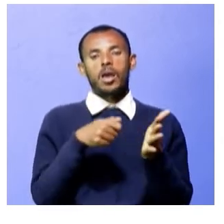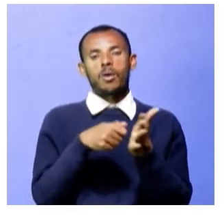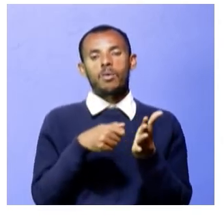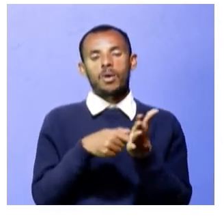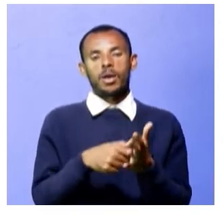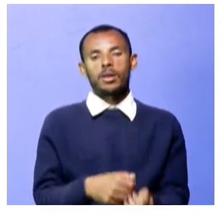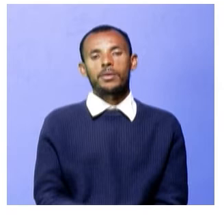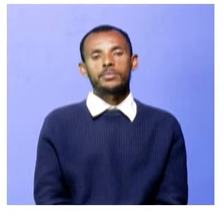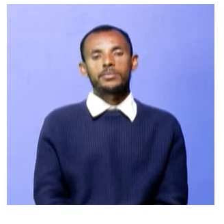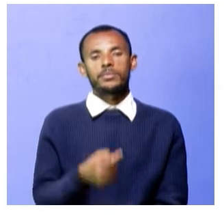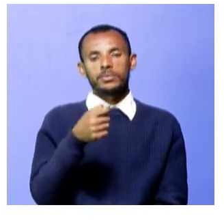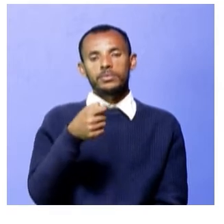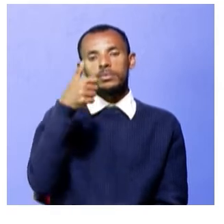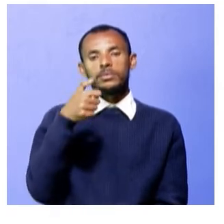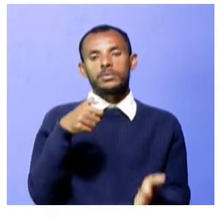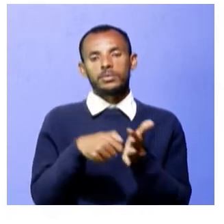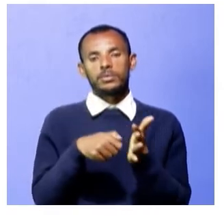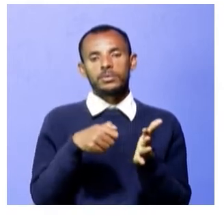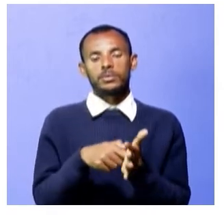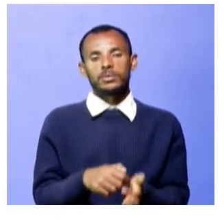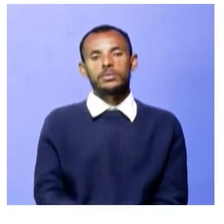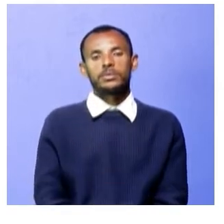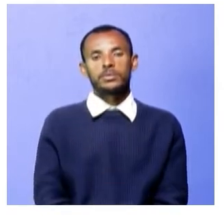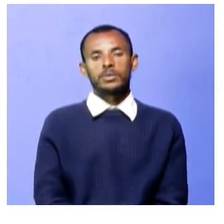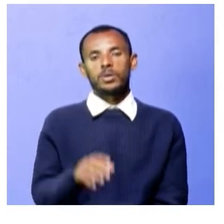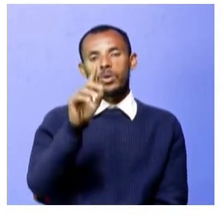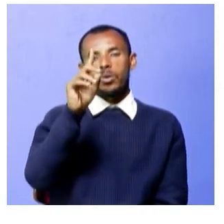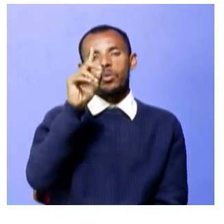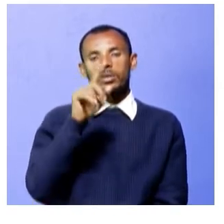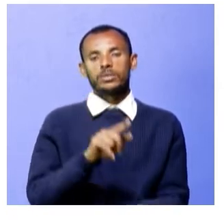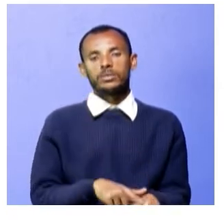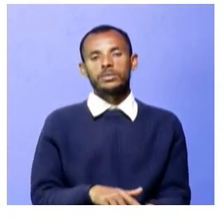Tossing a coin once.